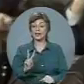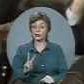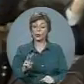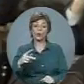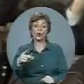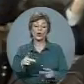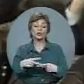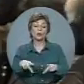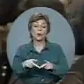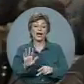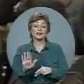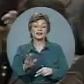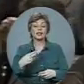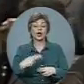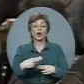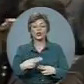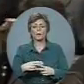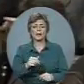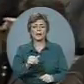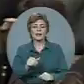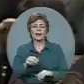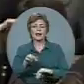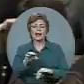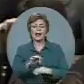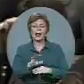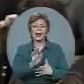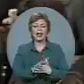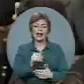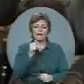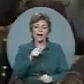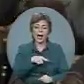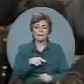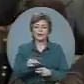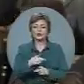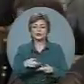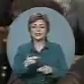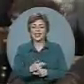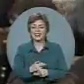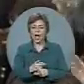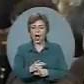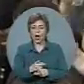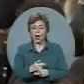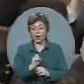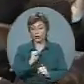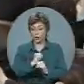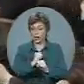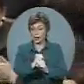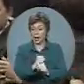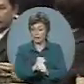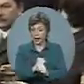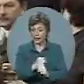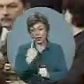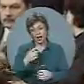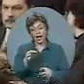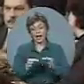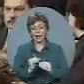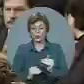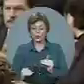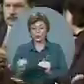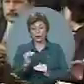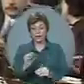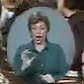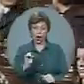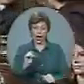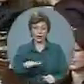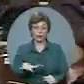campaign manager, national campaign manager of the Liberal Party, to be Chief Justice of the Superior Court of Ontario. The